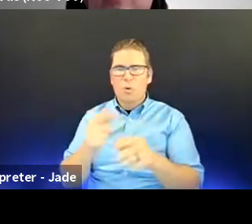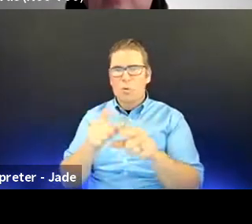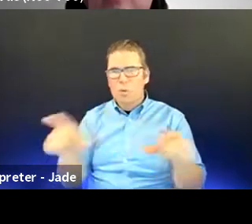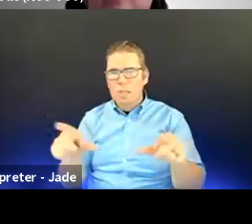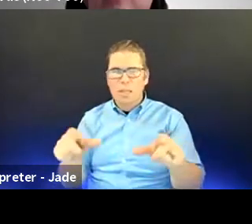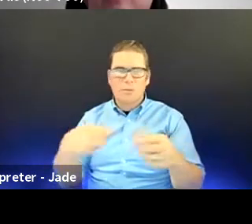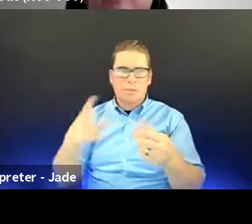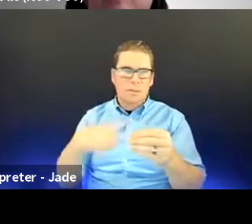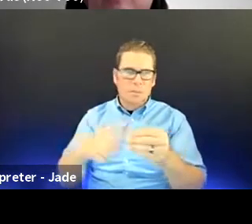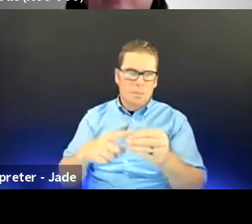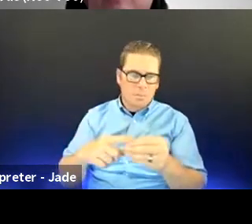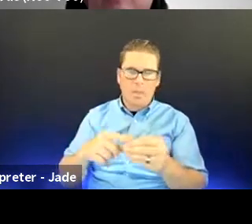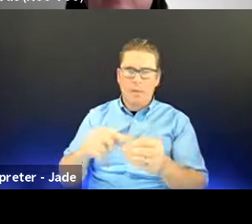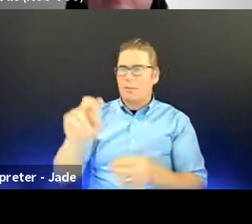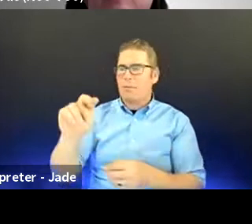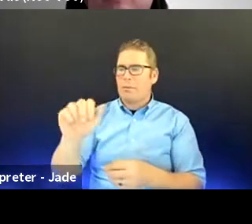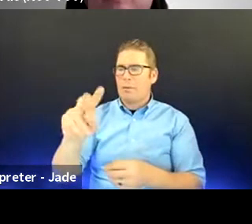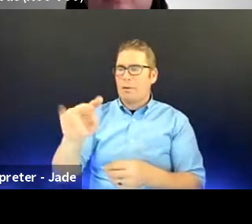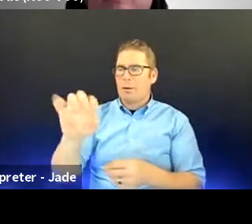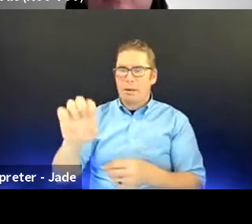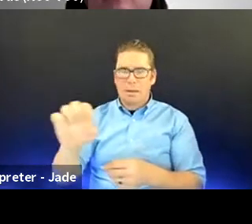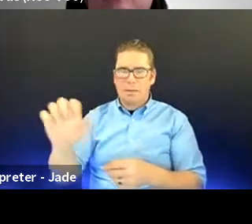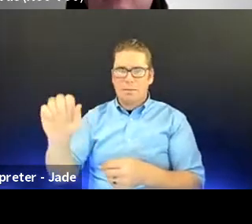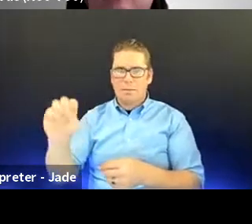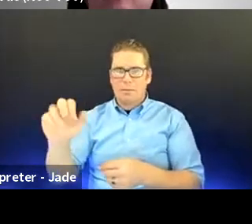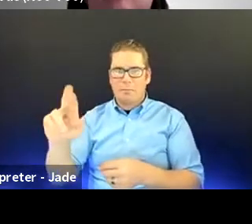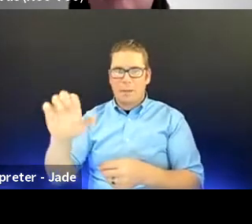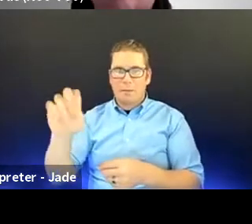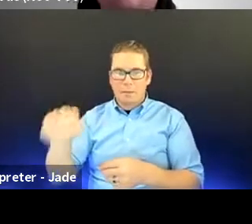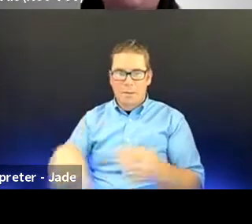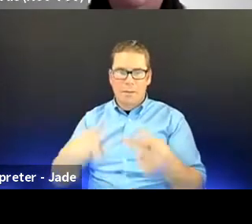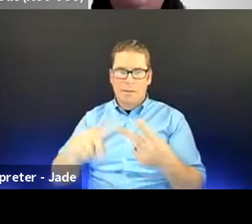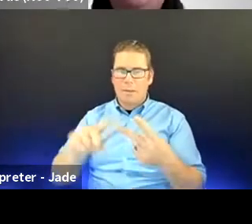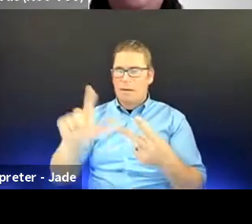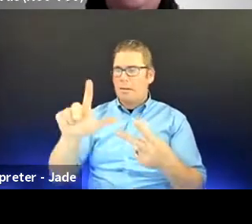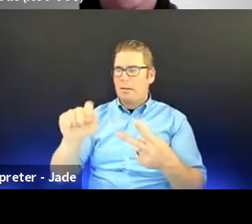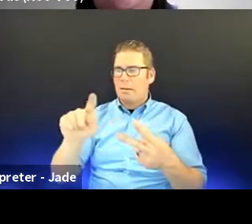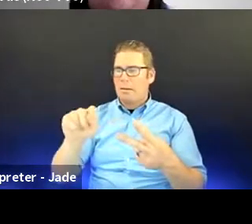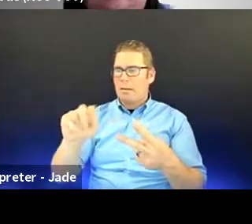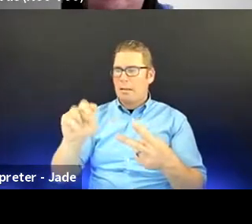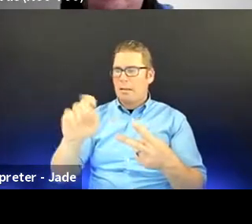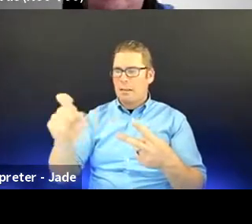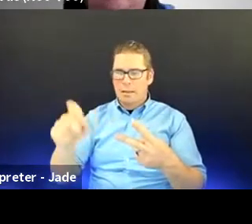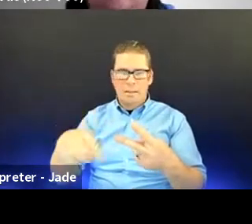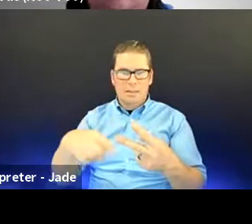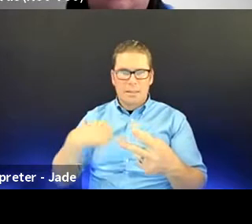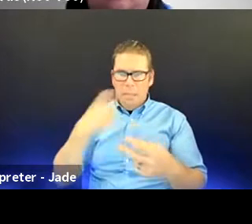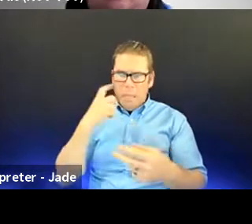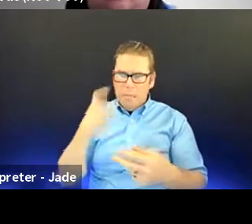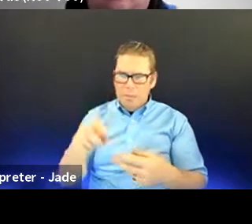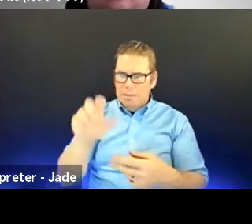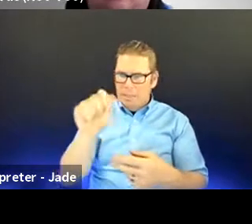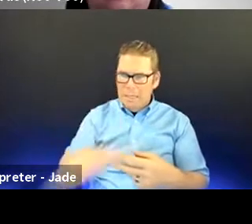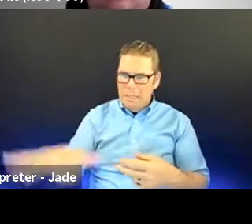Latinx, Black populations, and Asian American wasn't on there. And I thought, how many people and committees did that have to pass to